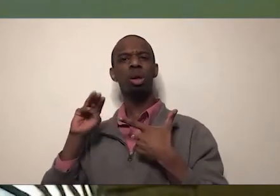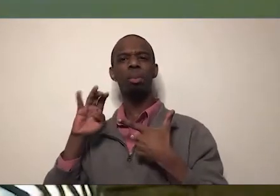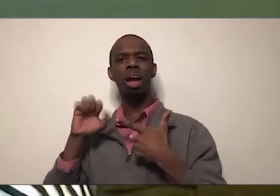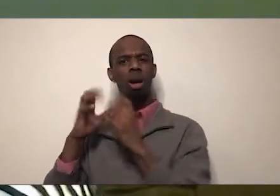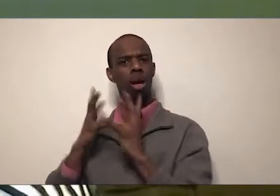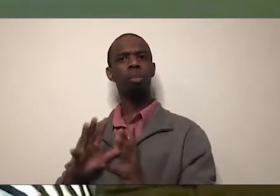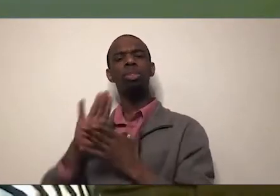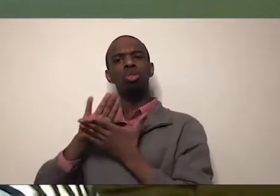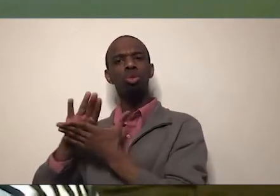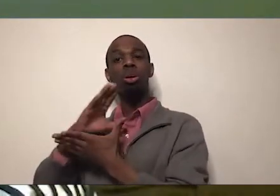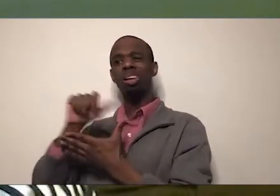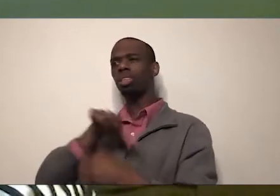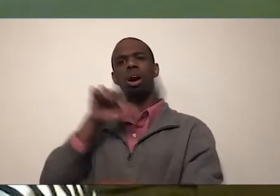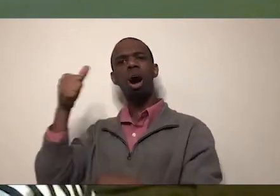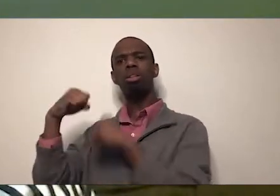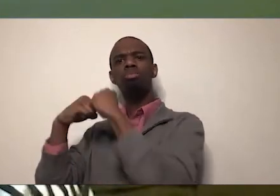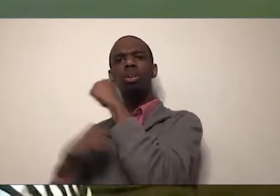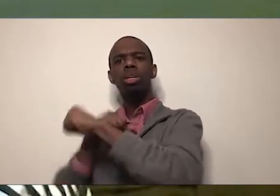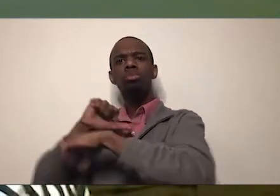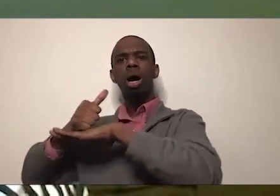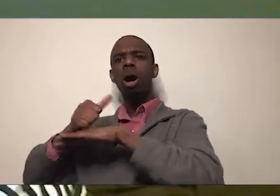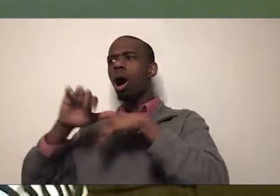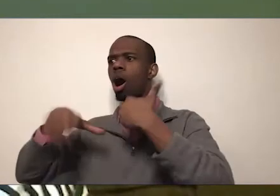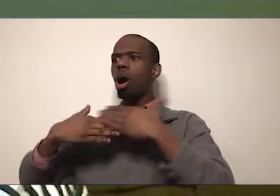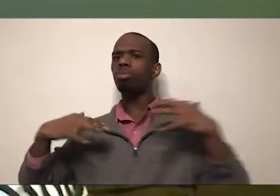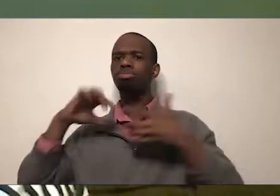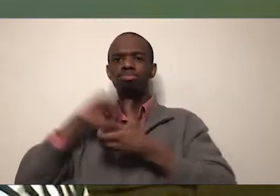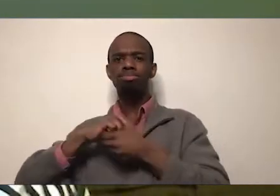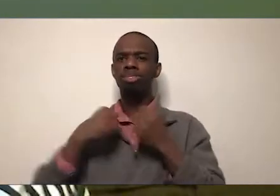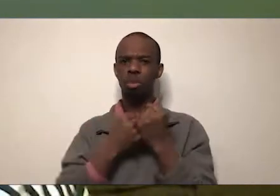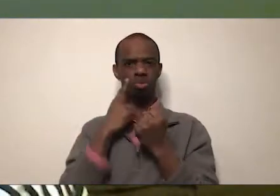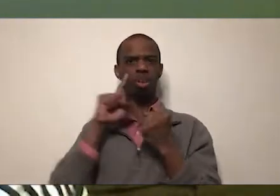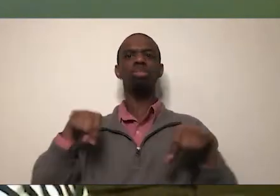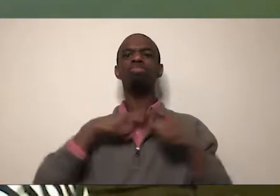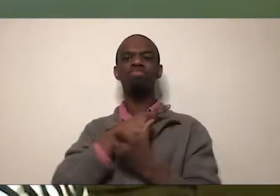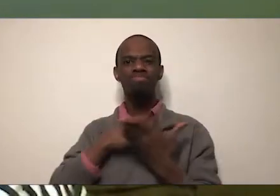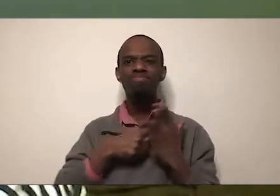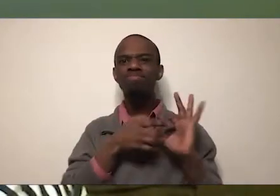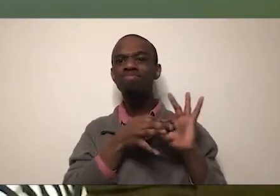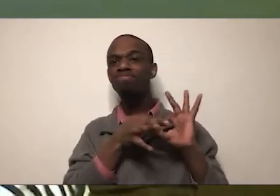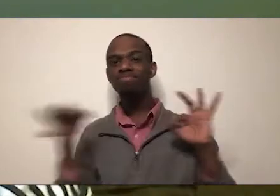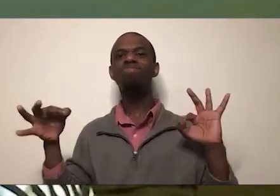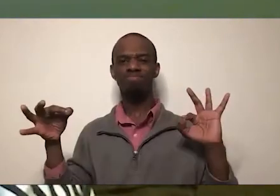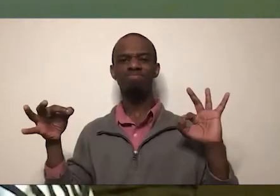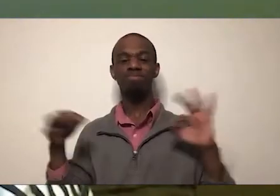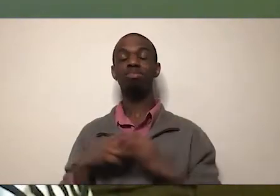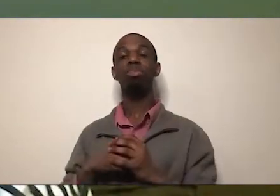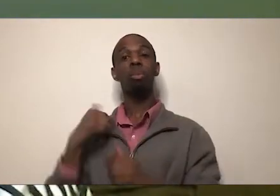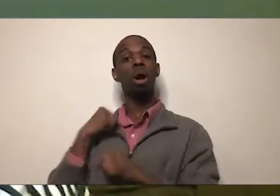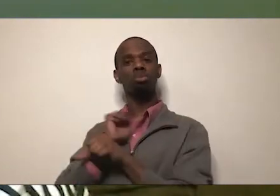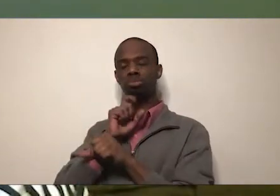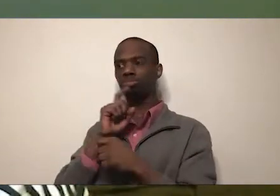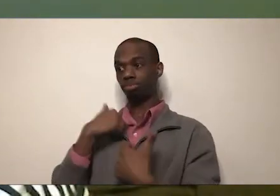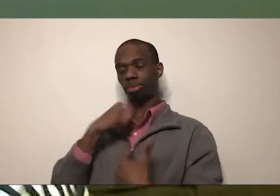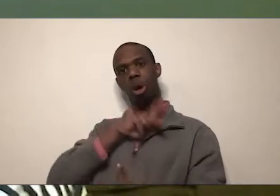I have personally been engaged with work related to racism and racial justice for more than 20 years, but I am new to work